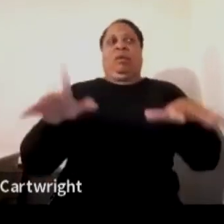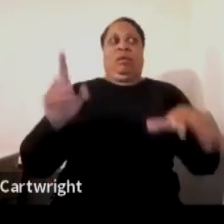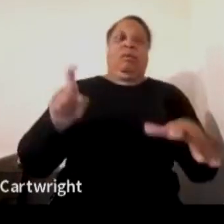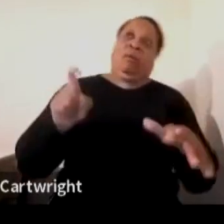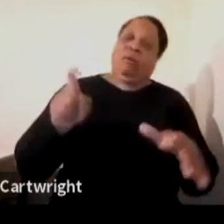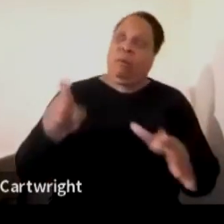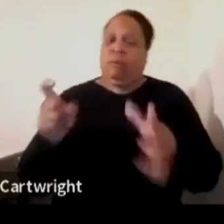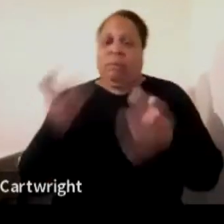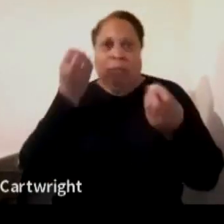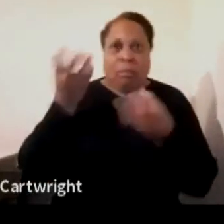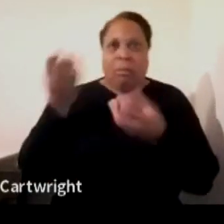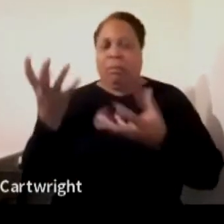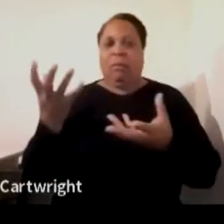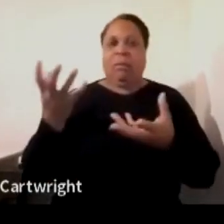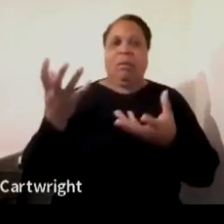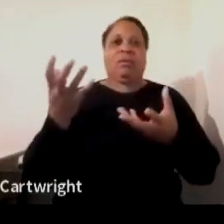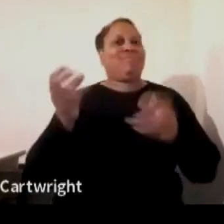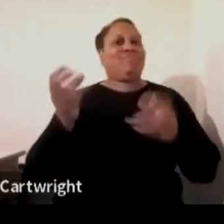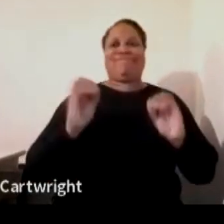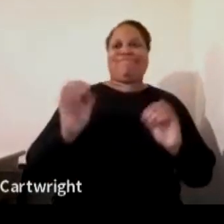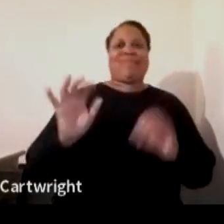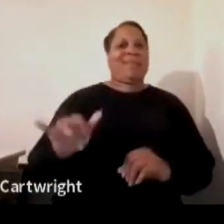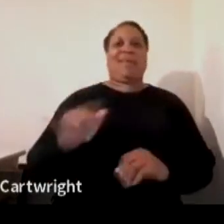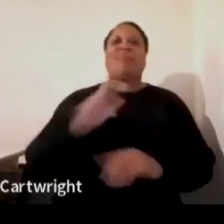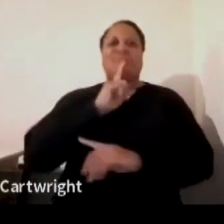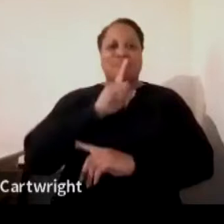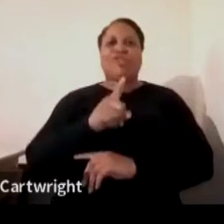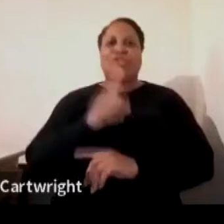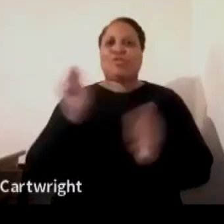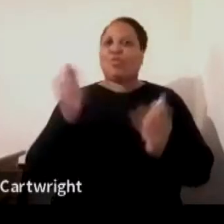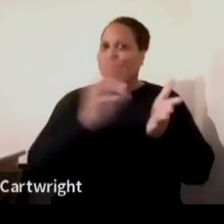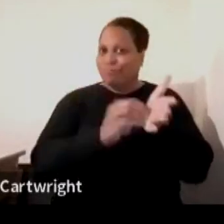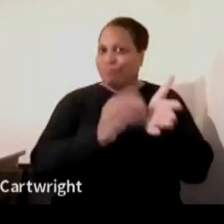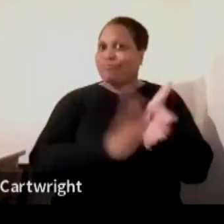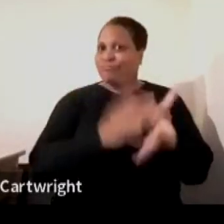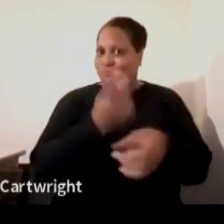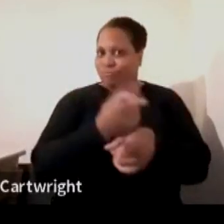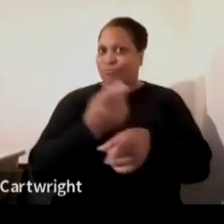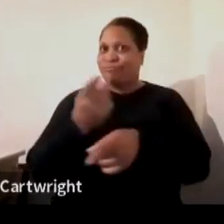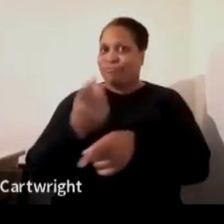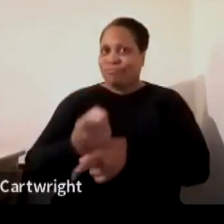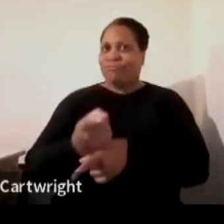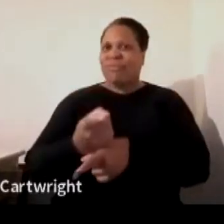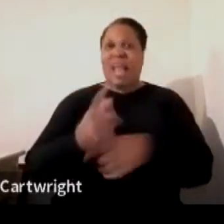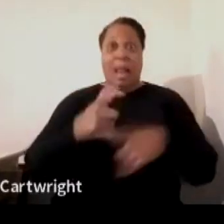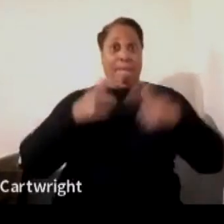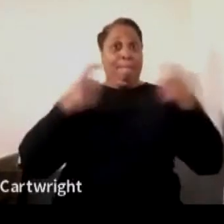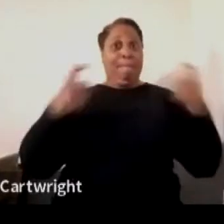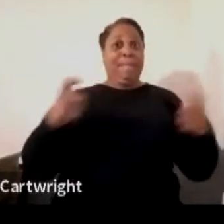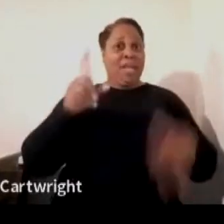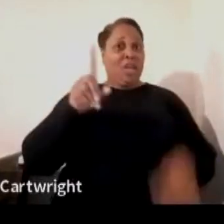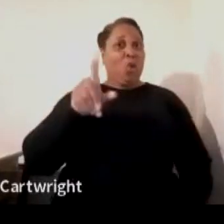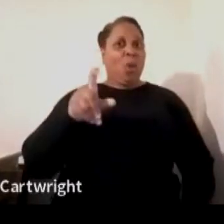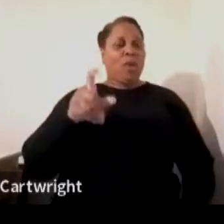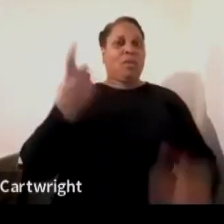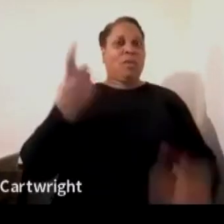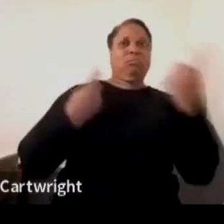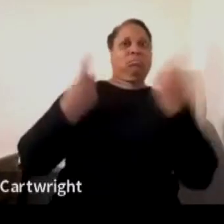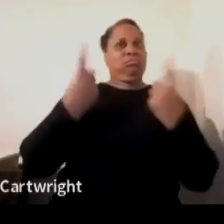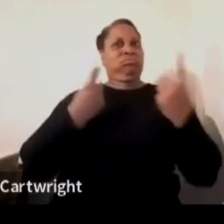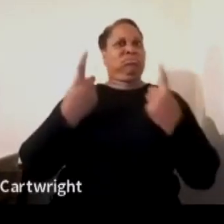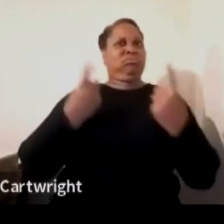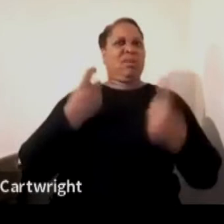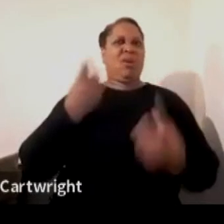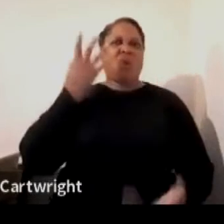information, and none of that. We're making sure that we're sorting that out for you. And I think the big question that we've gotten a lot is why, when we